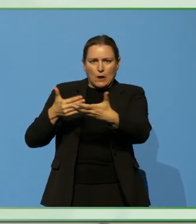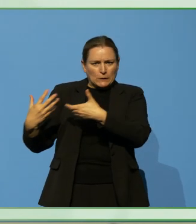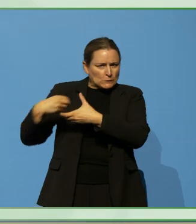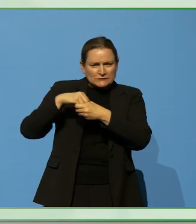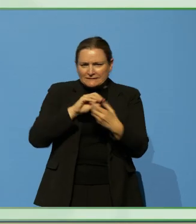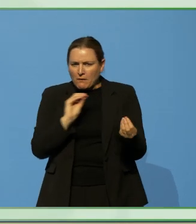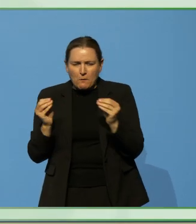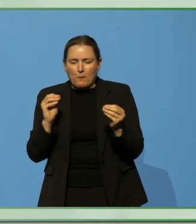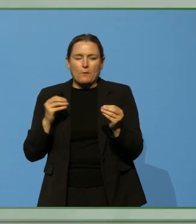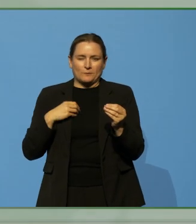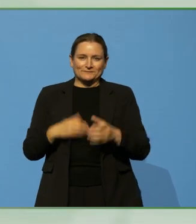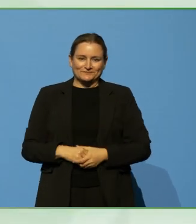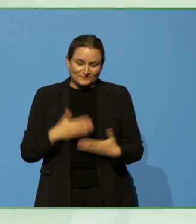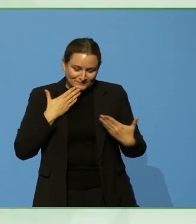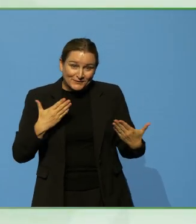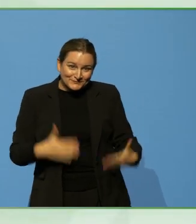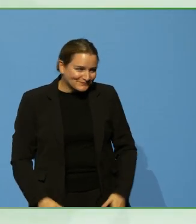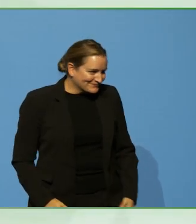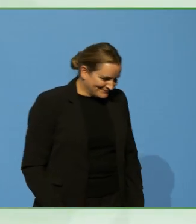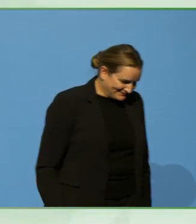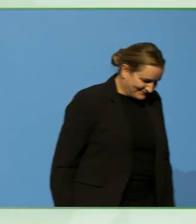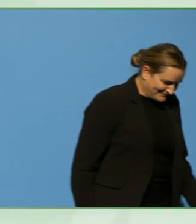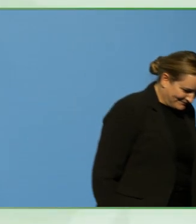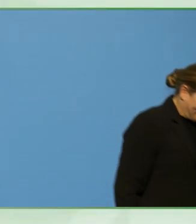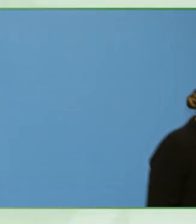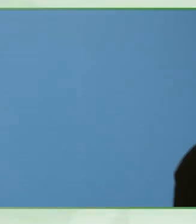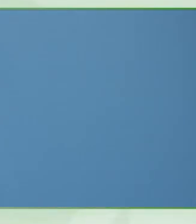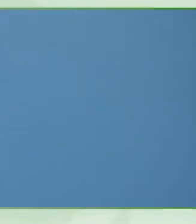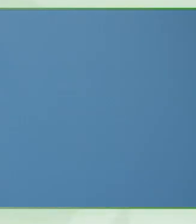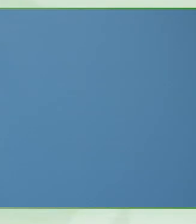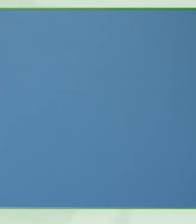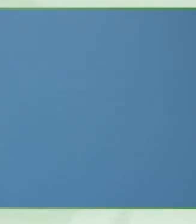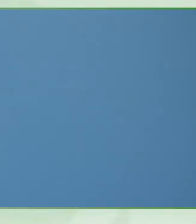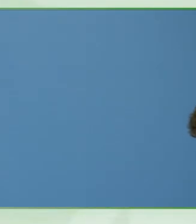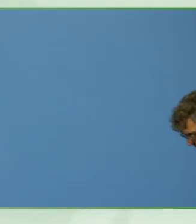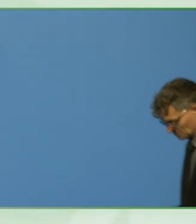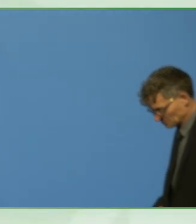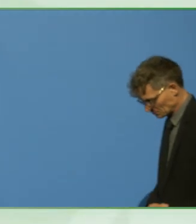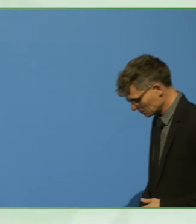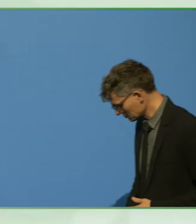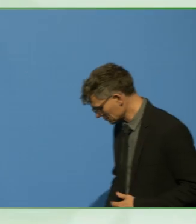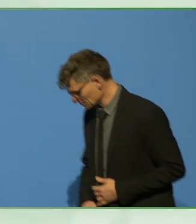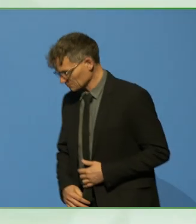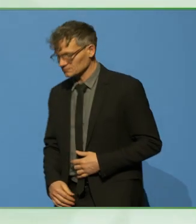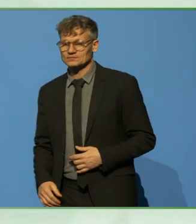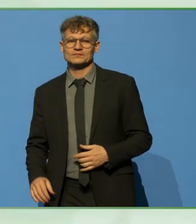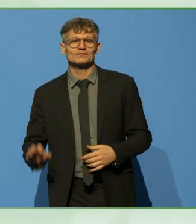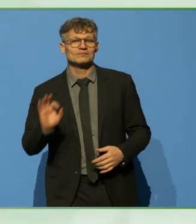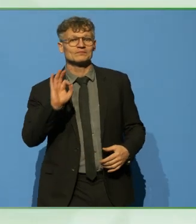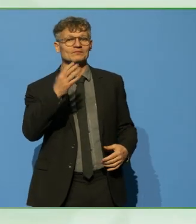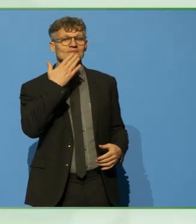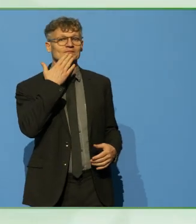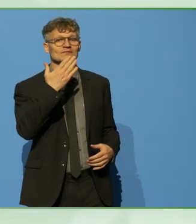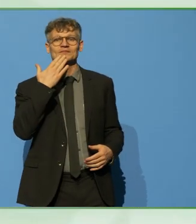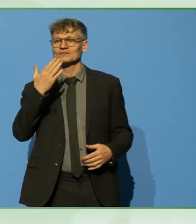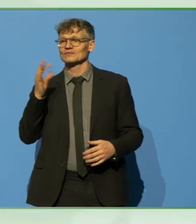Wonderful, thank you. That was incredibly helpful context to the rest of this conversation, so thank you very much. So now I think we're going to dive